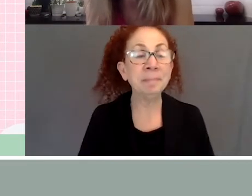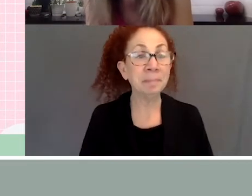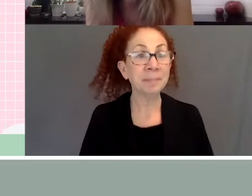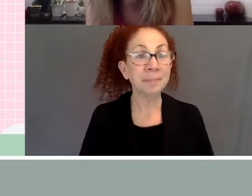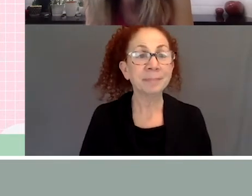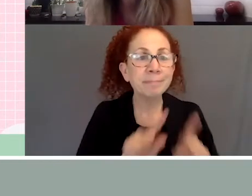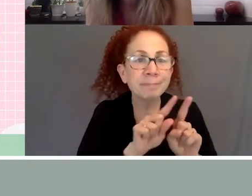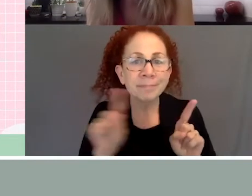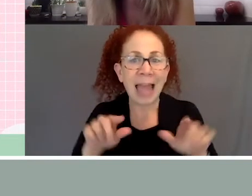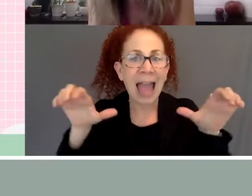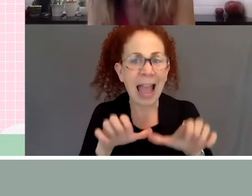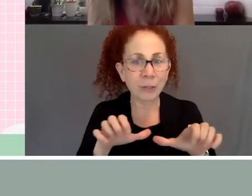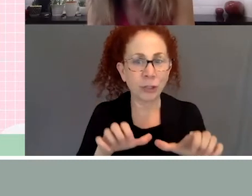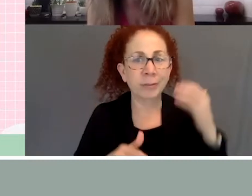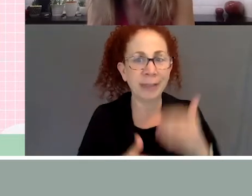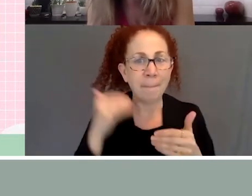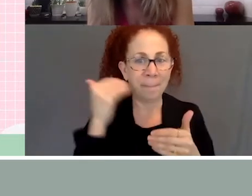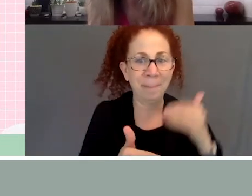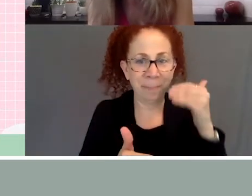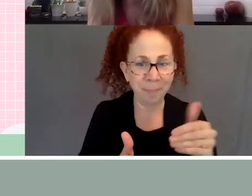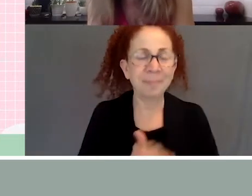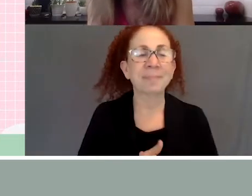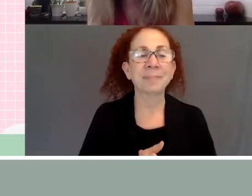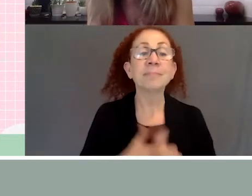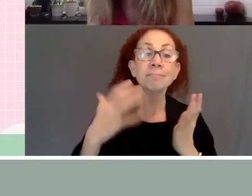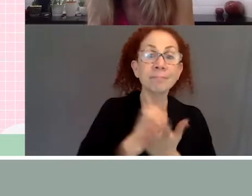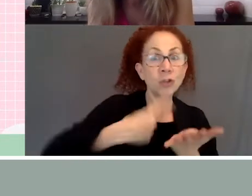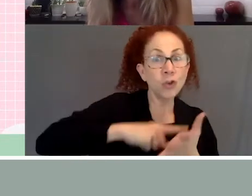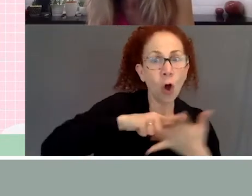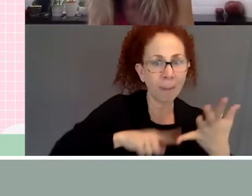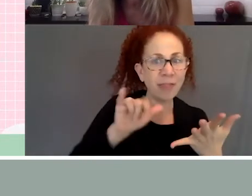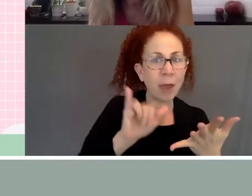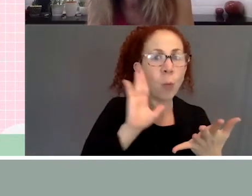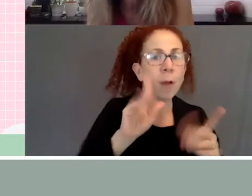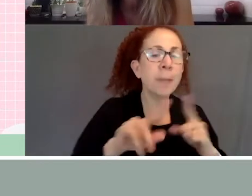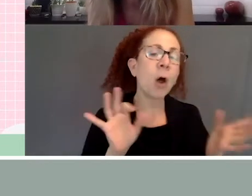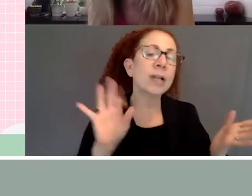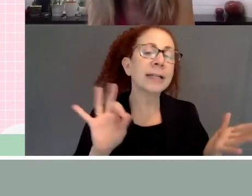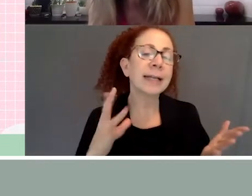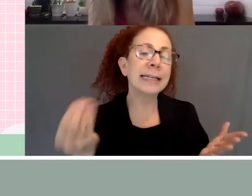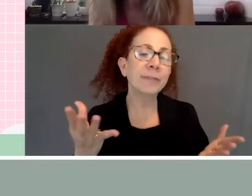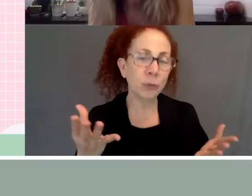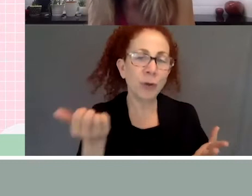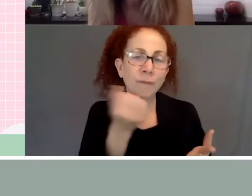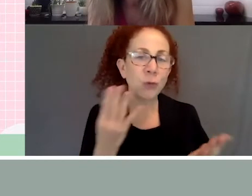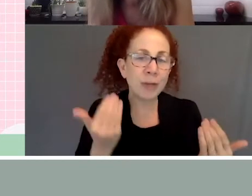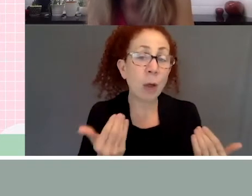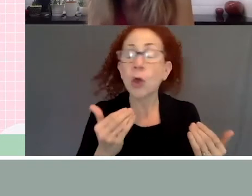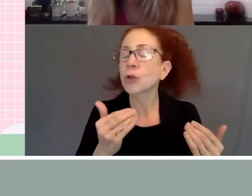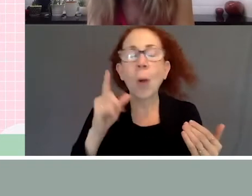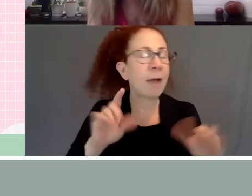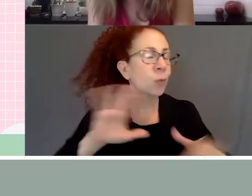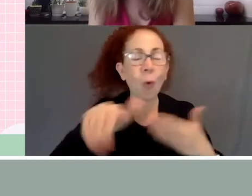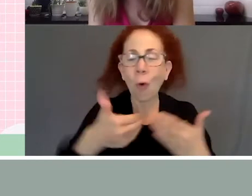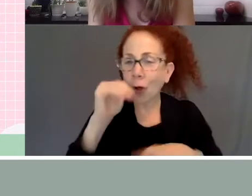some action steps, and we'll continue to talk about those, but I'm going to give you a few right now, and you don't have to do all of these